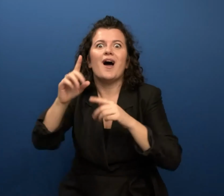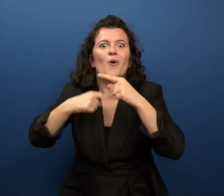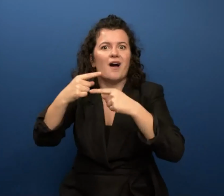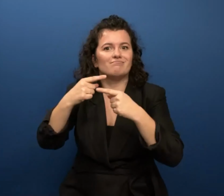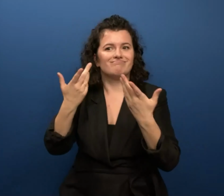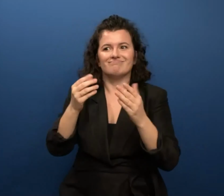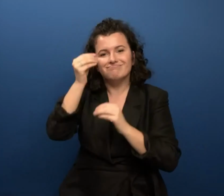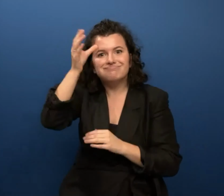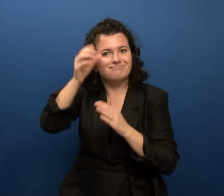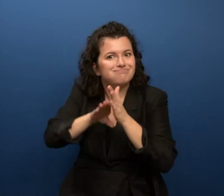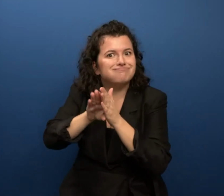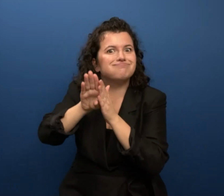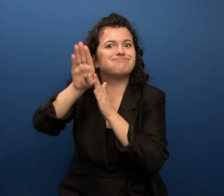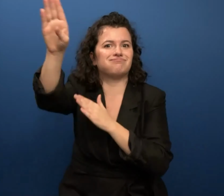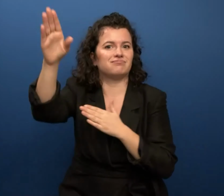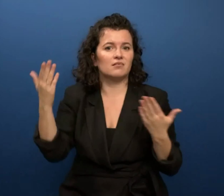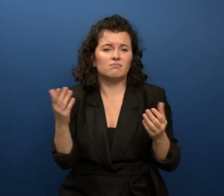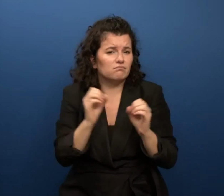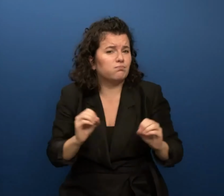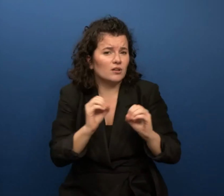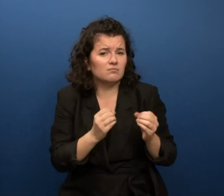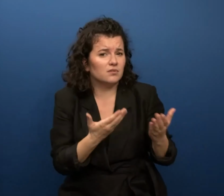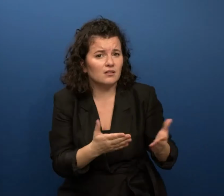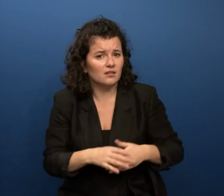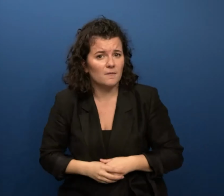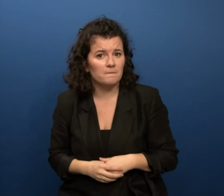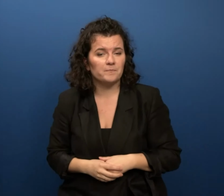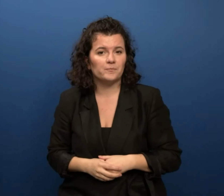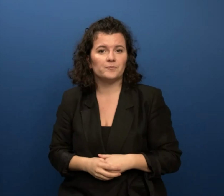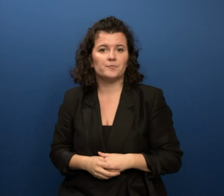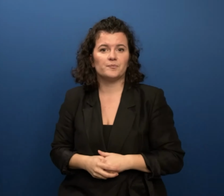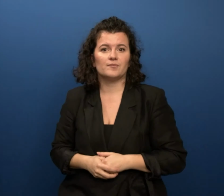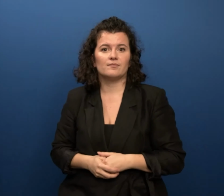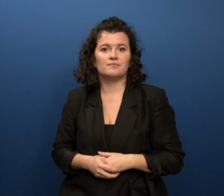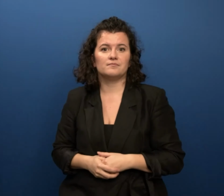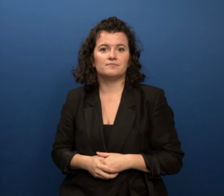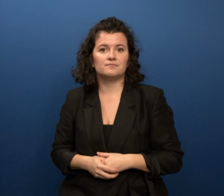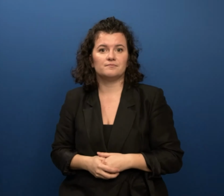when someone looks at a person who is deaf, who is as vision